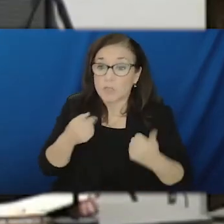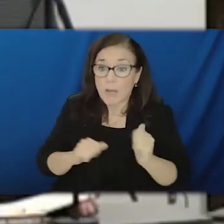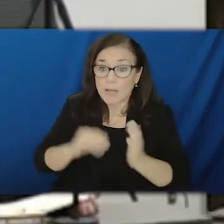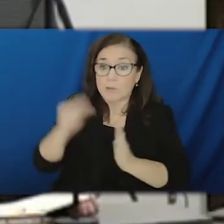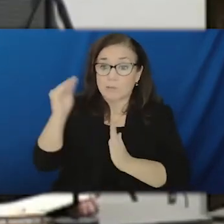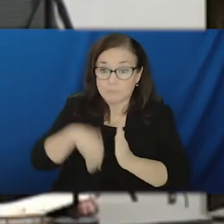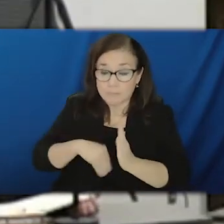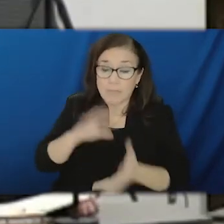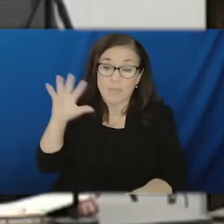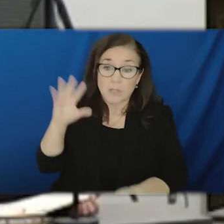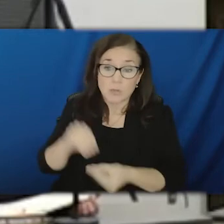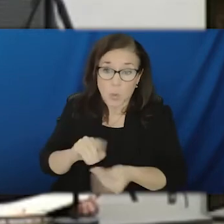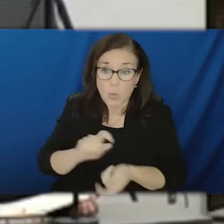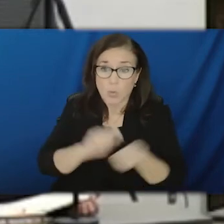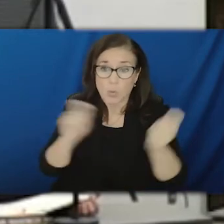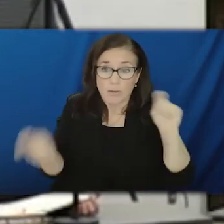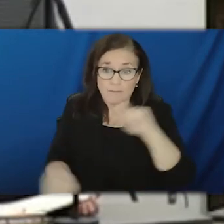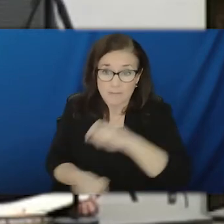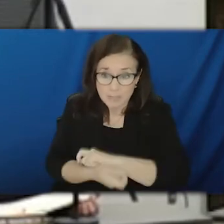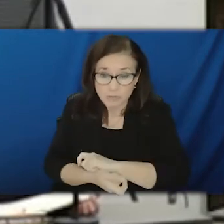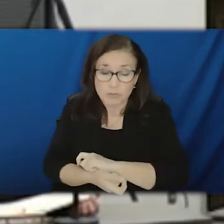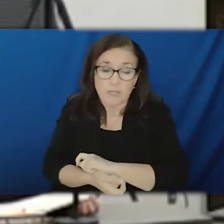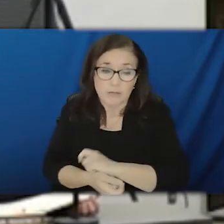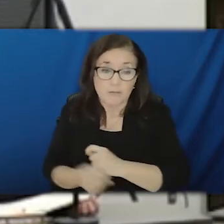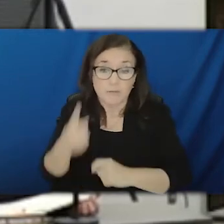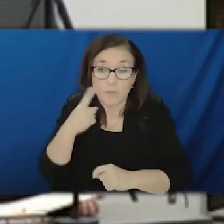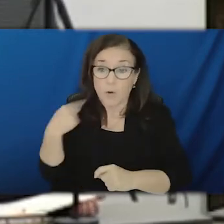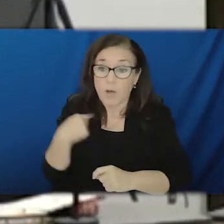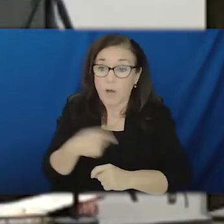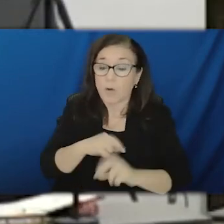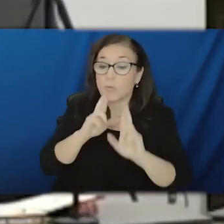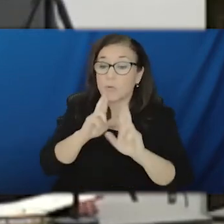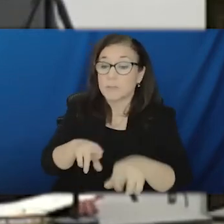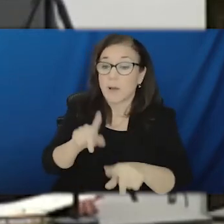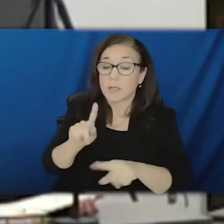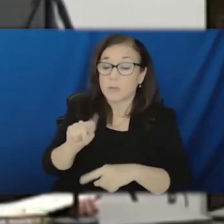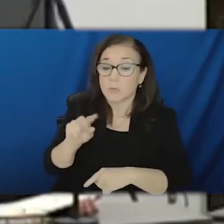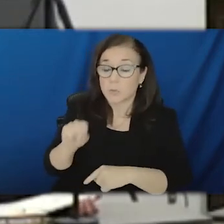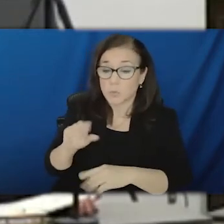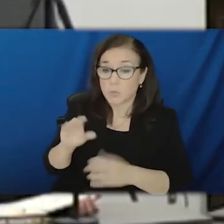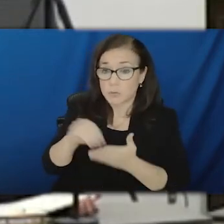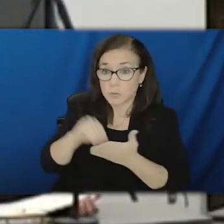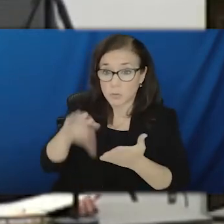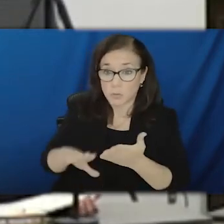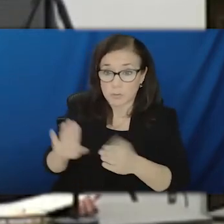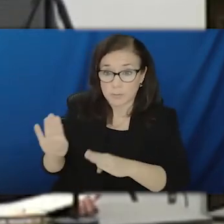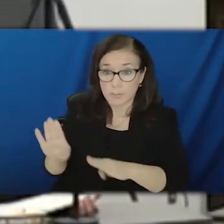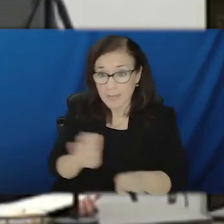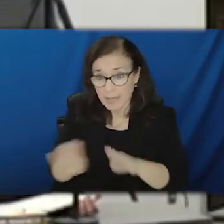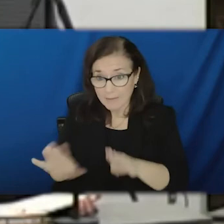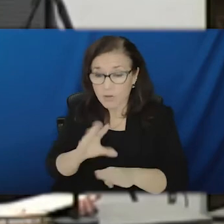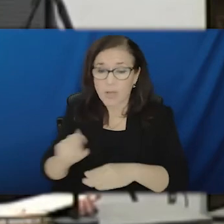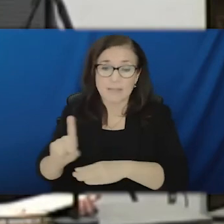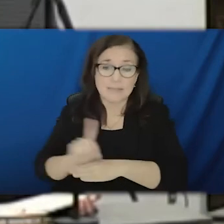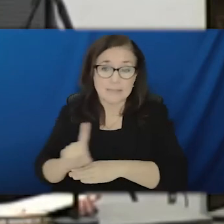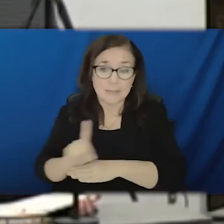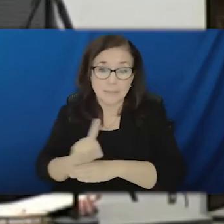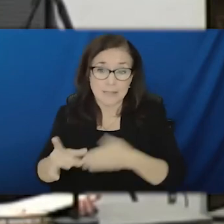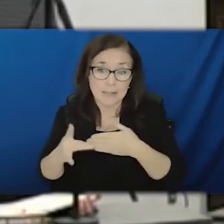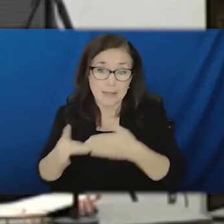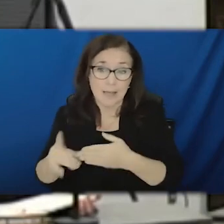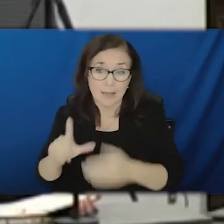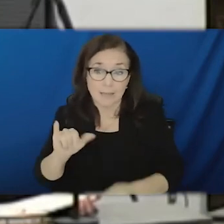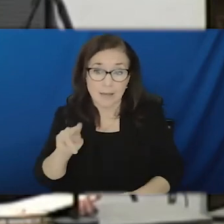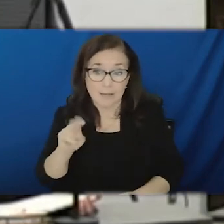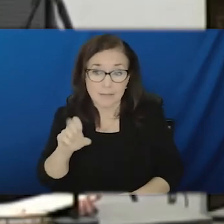of our response to student behavior or discipline guidelines. And so I really would like to bring